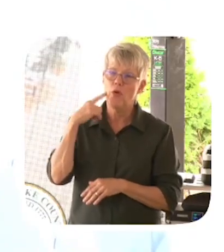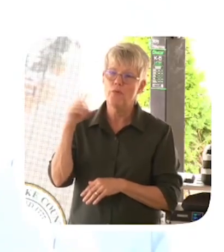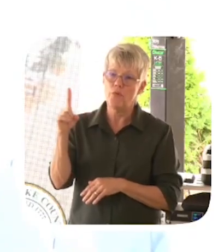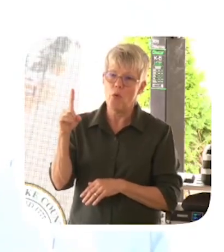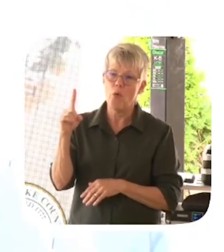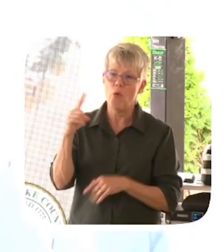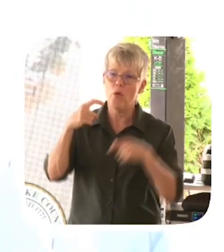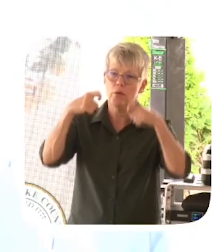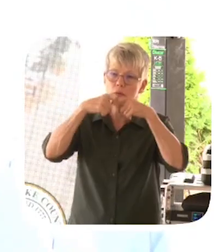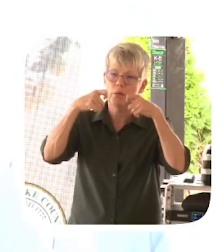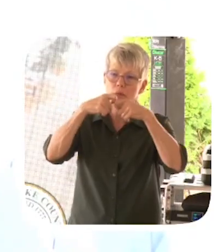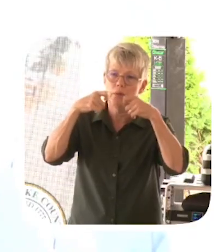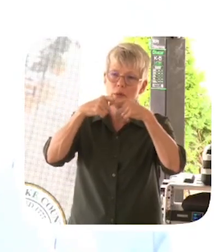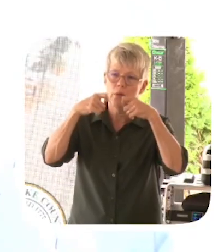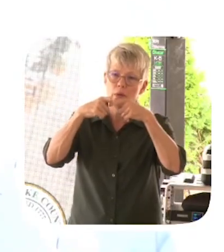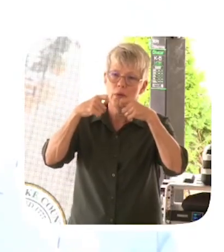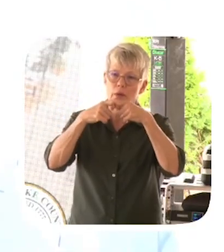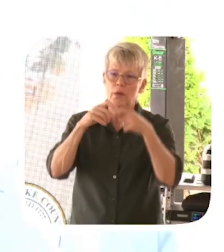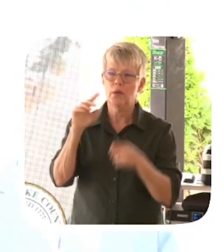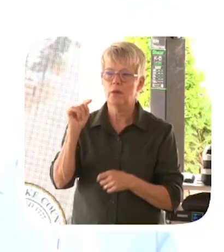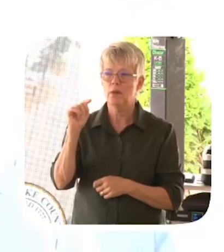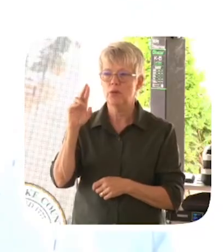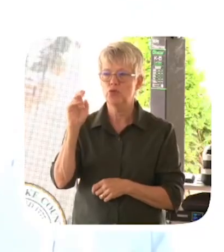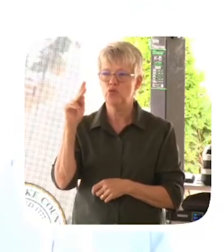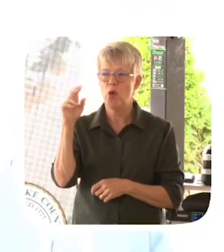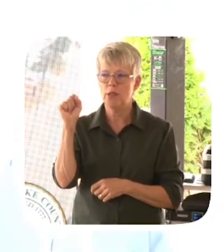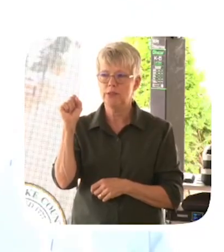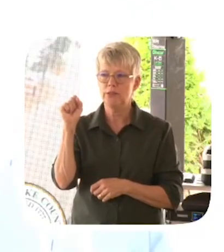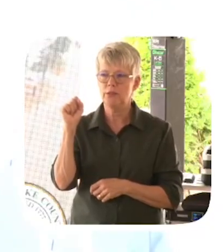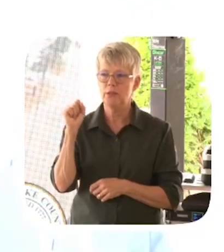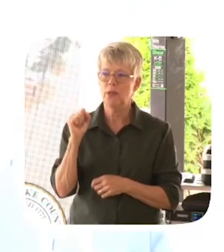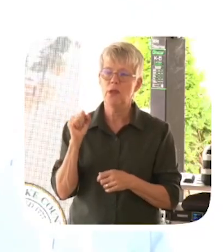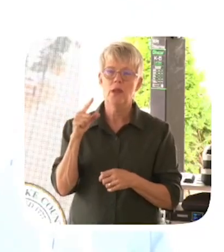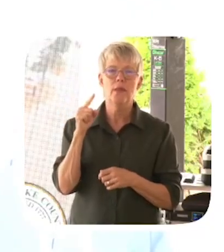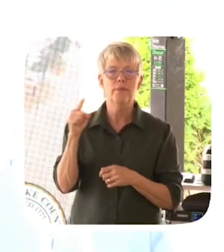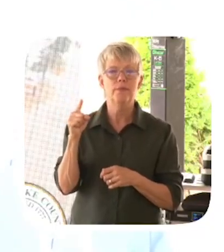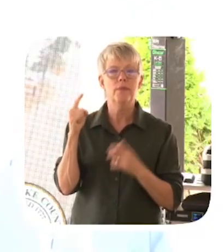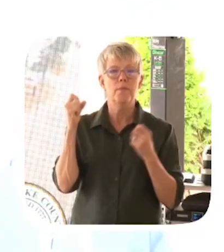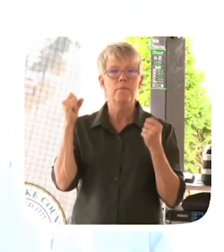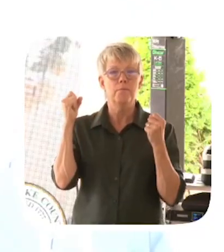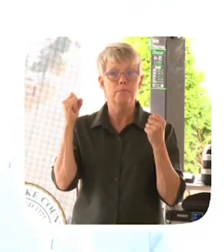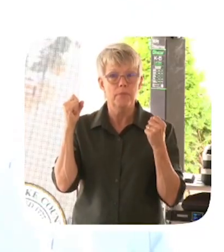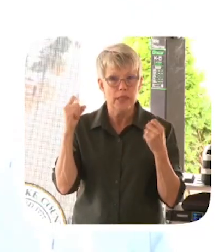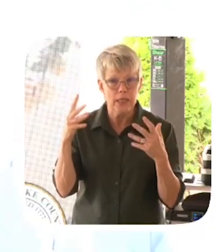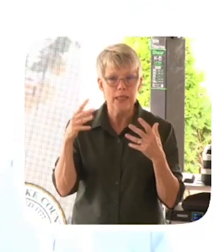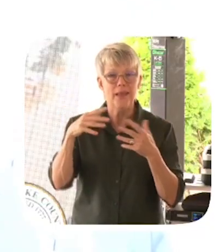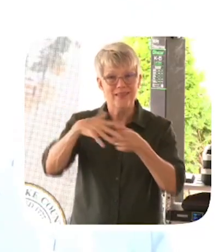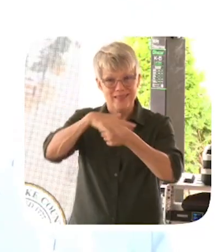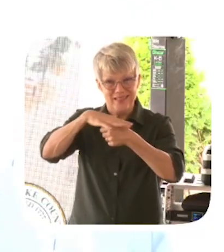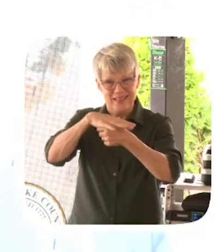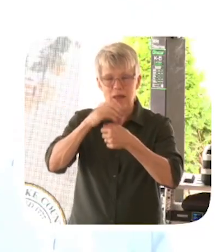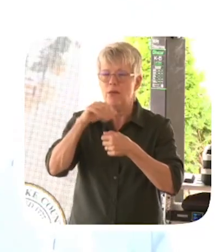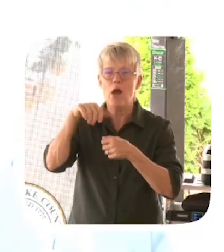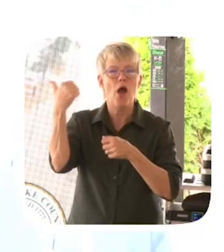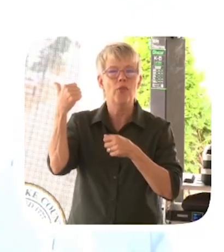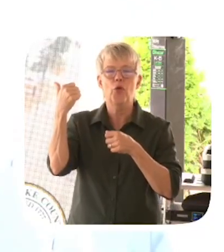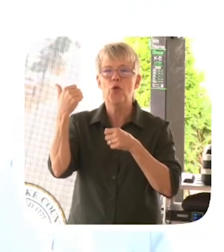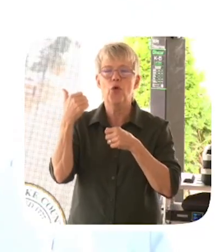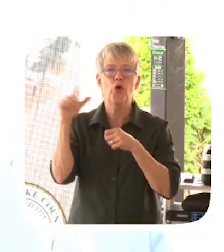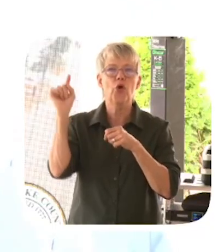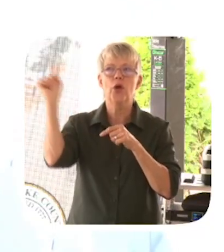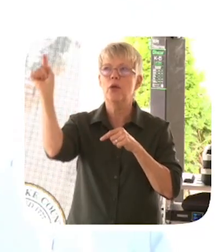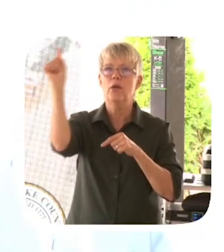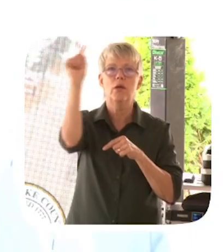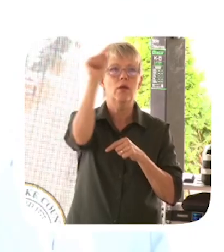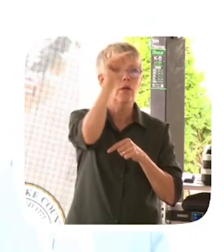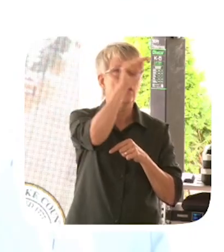power trucks, those that normally work in this area, but many, many others also, the linemen and others who came